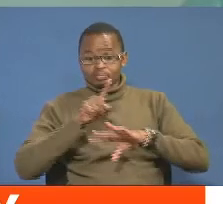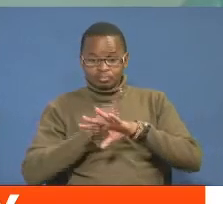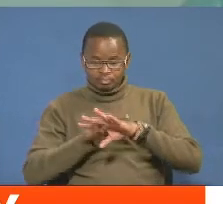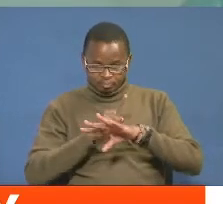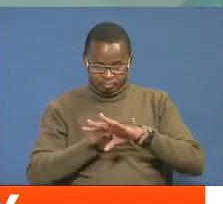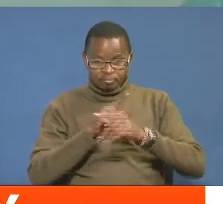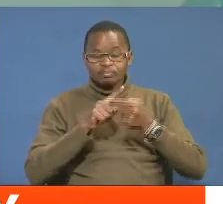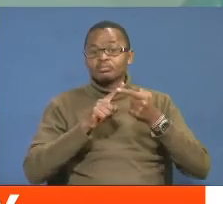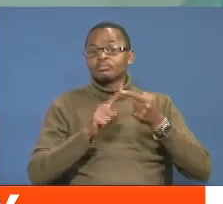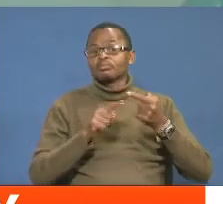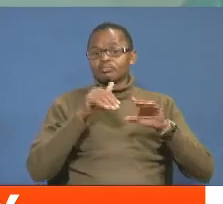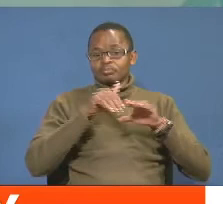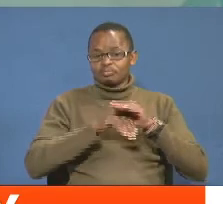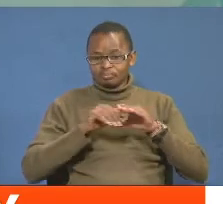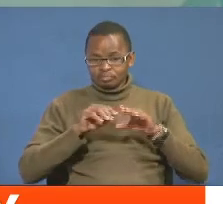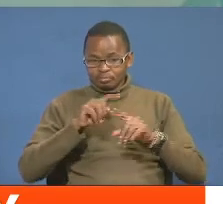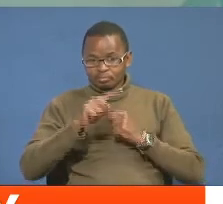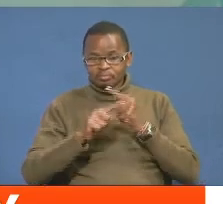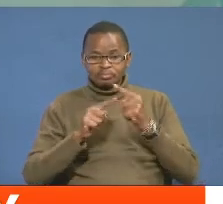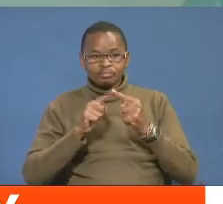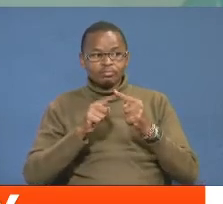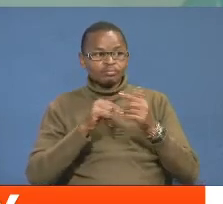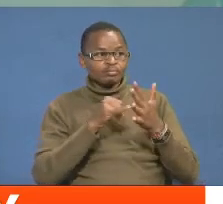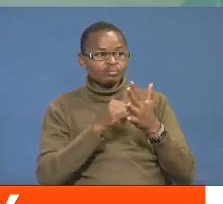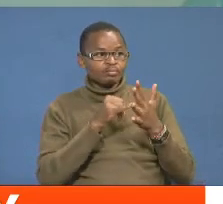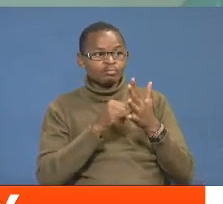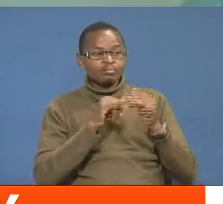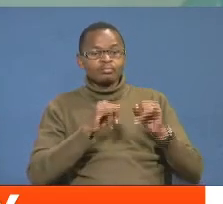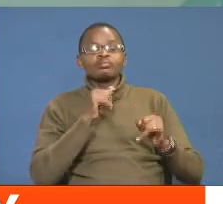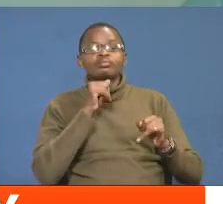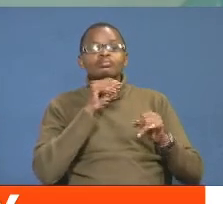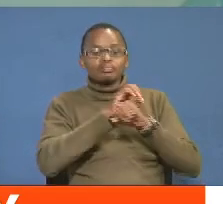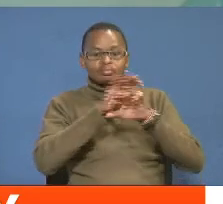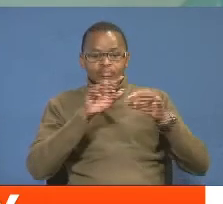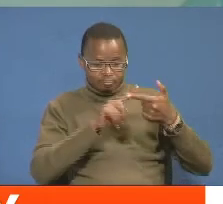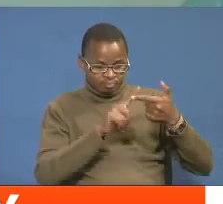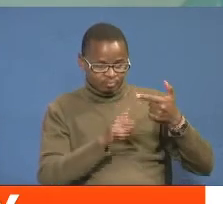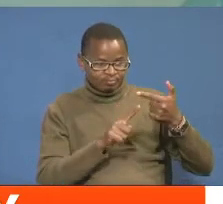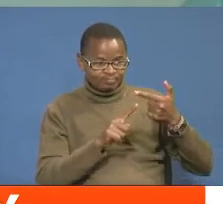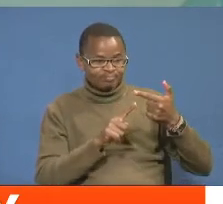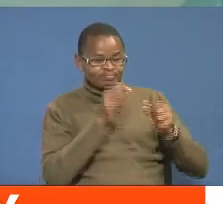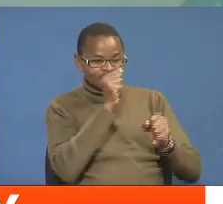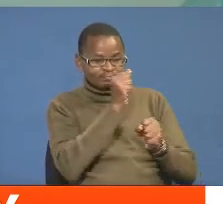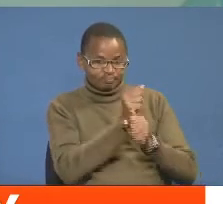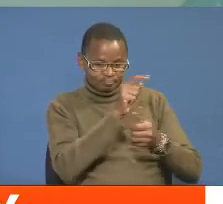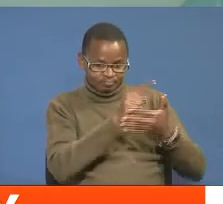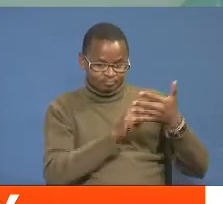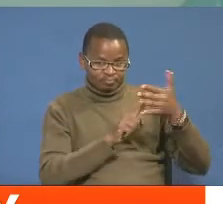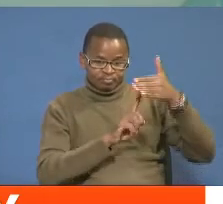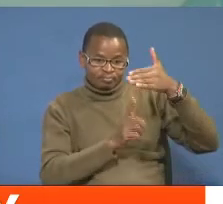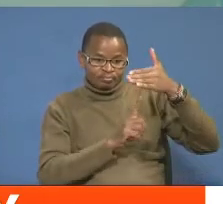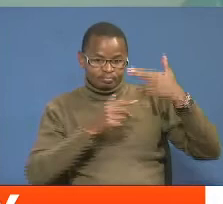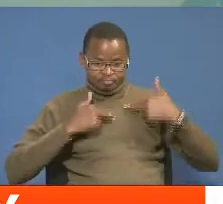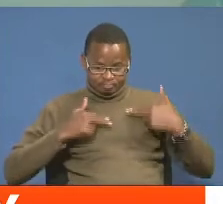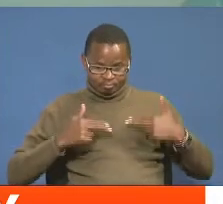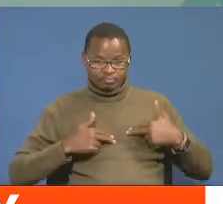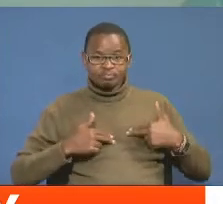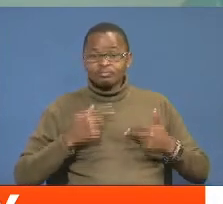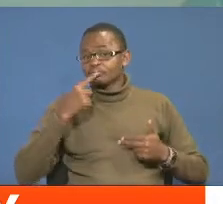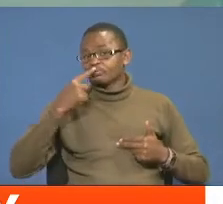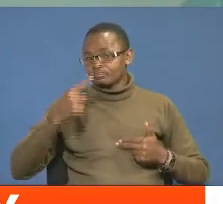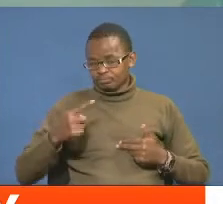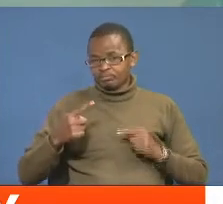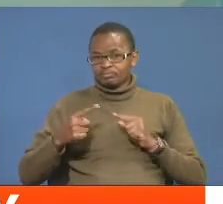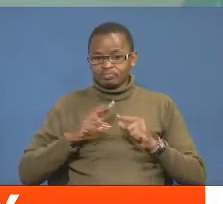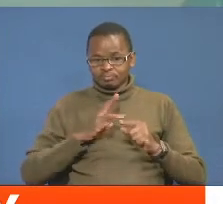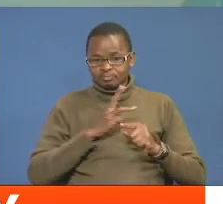point, but, you know, when, it's just still not clear. But, you know, let's just keep doing what the Ministry of Health has put forth as